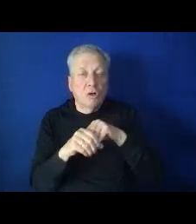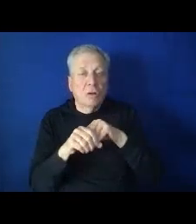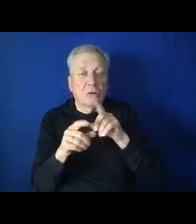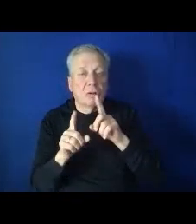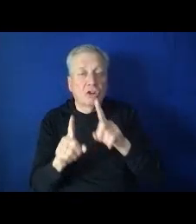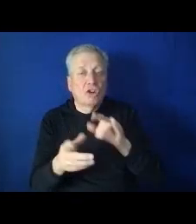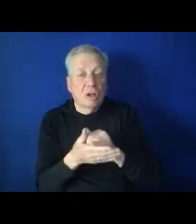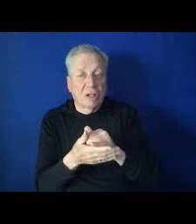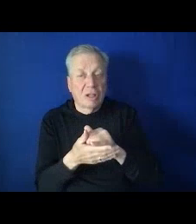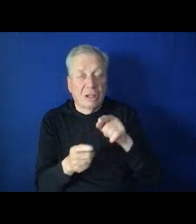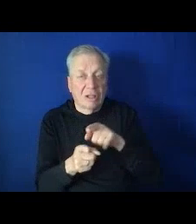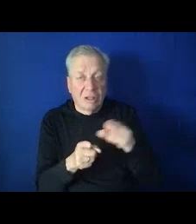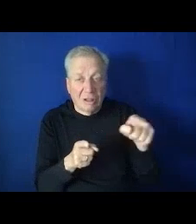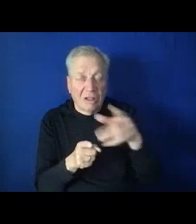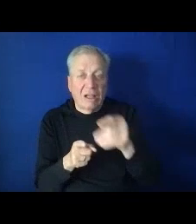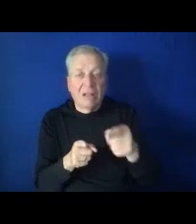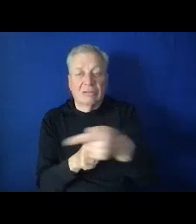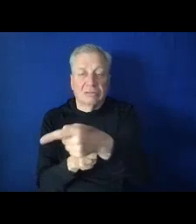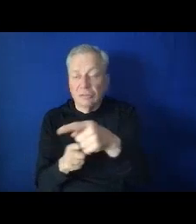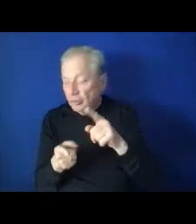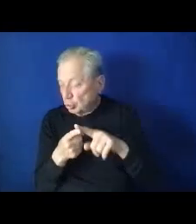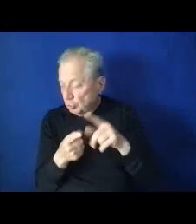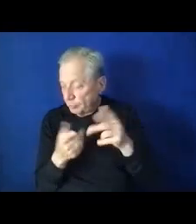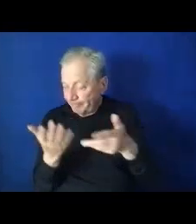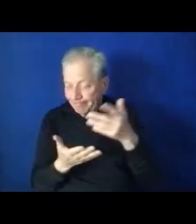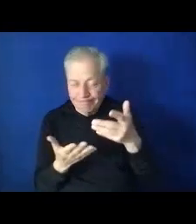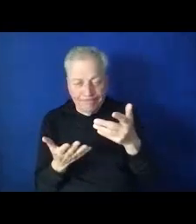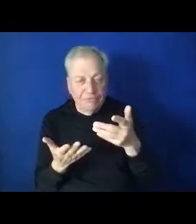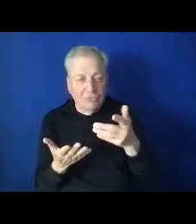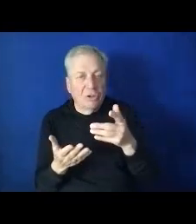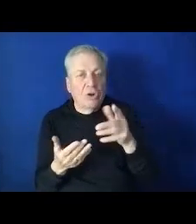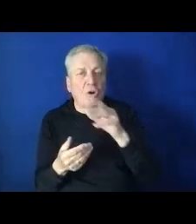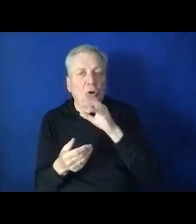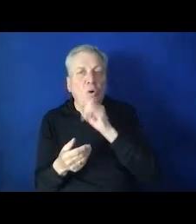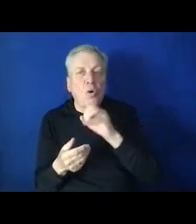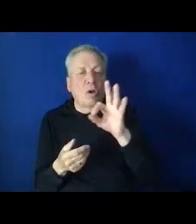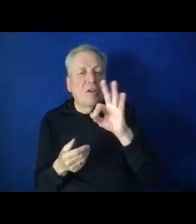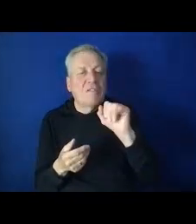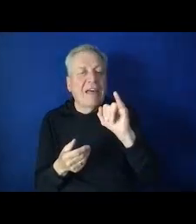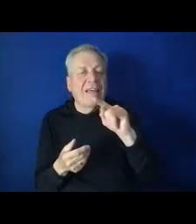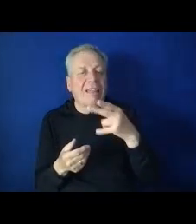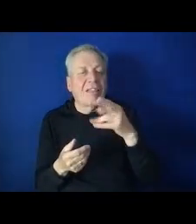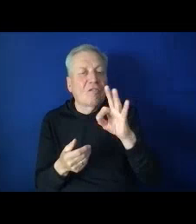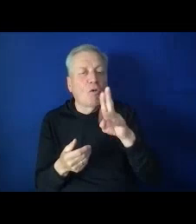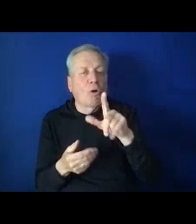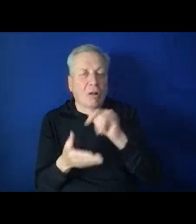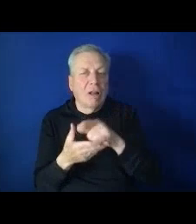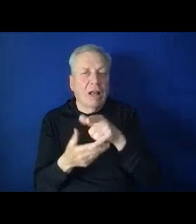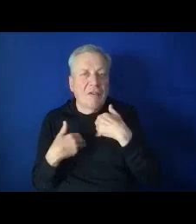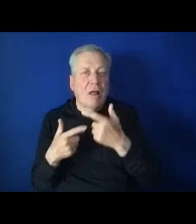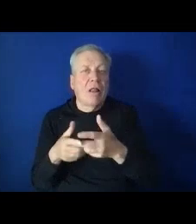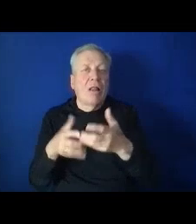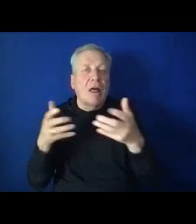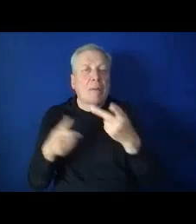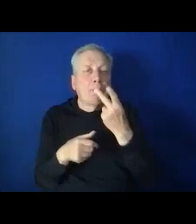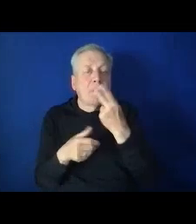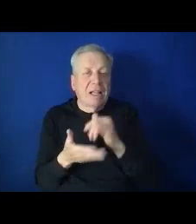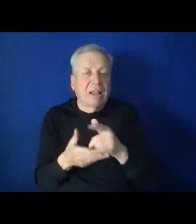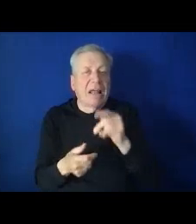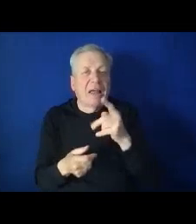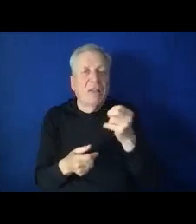you glance off into the kind of towards Old Faithful, there's a huge ring of pink, and that's the purple monkey